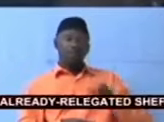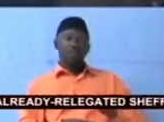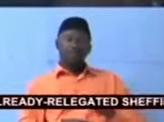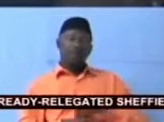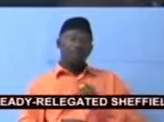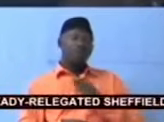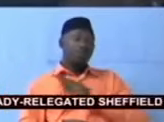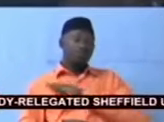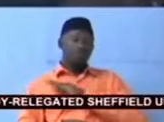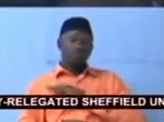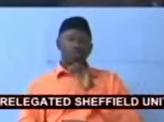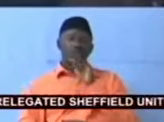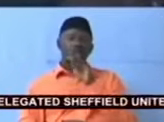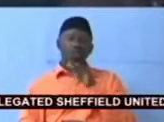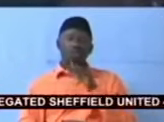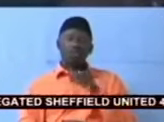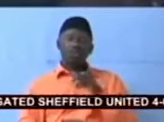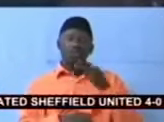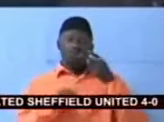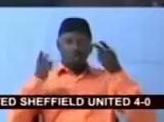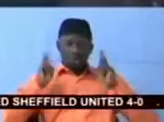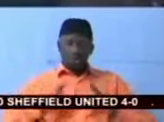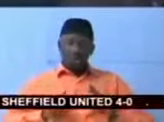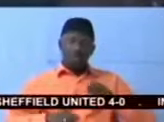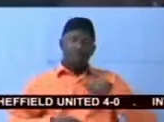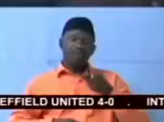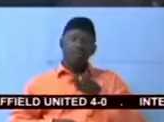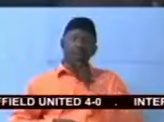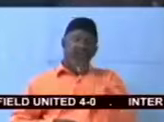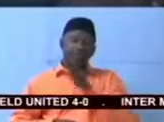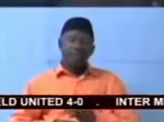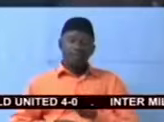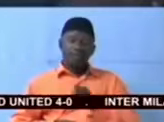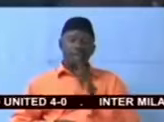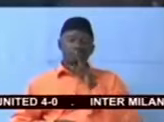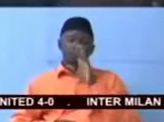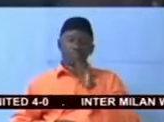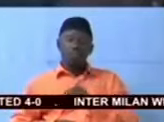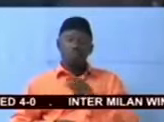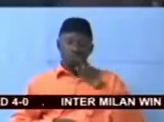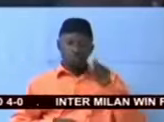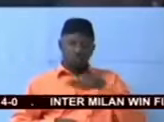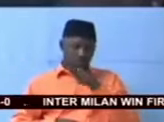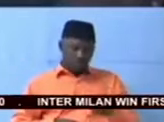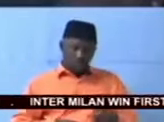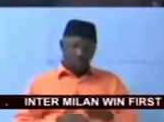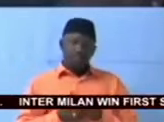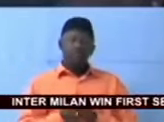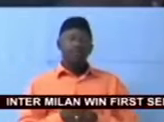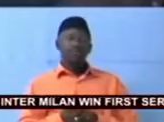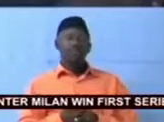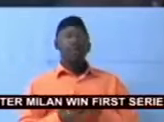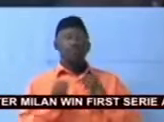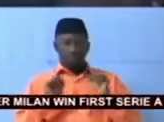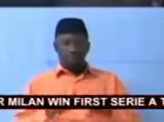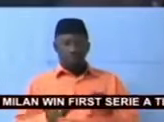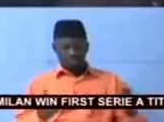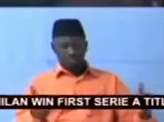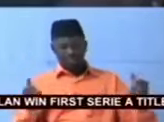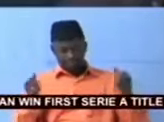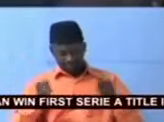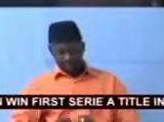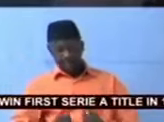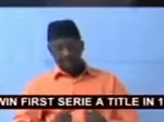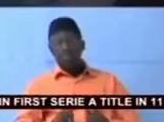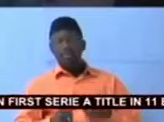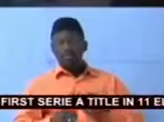defense counsel ak tam en lawyer bi nga xamne ni mo taxawalon kiñ tuumal so that I will hear what they have to say pour nak ma deg ni ñoomi tamen